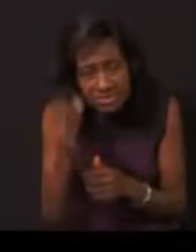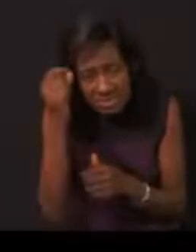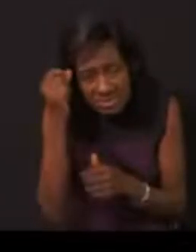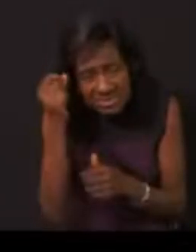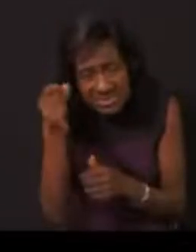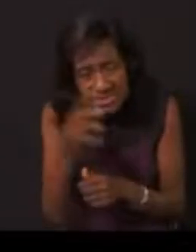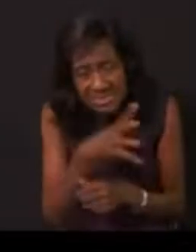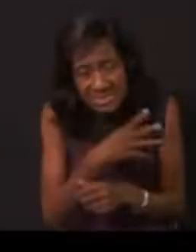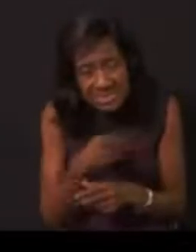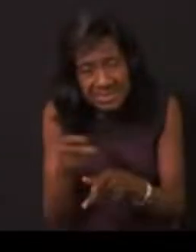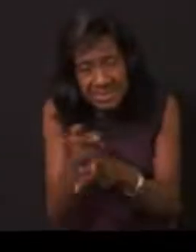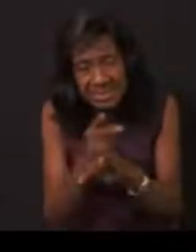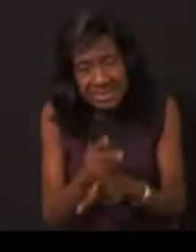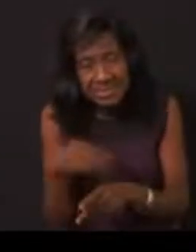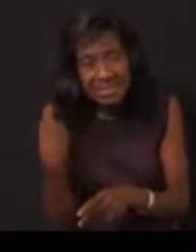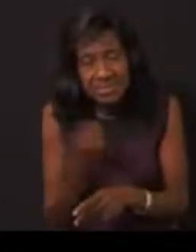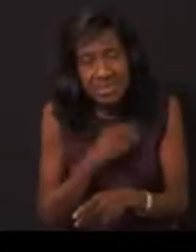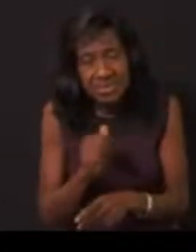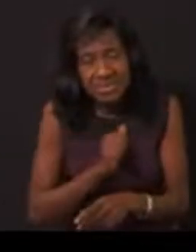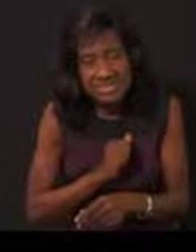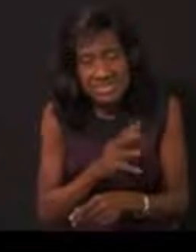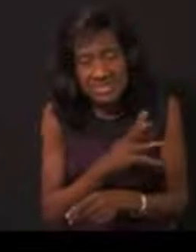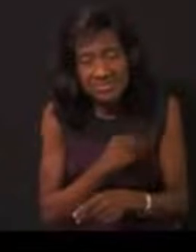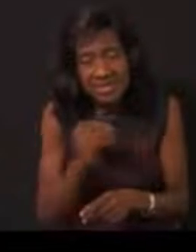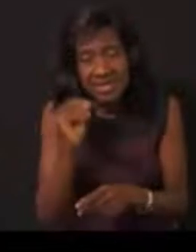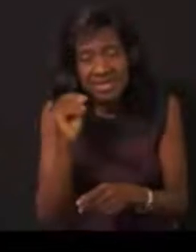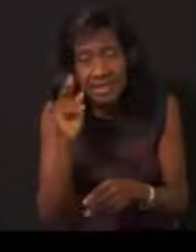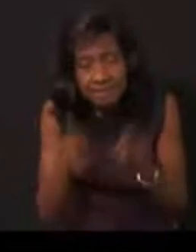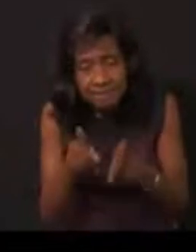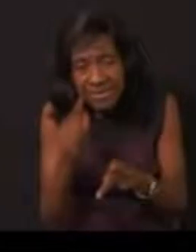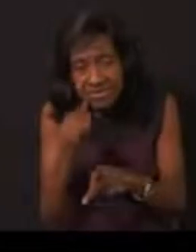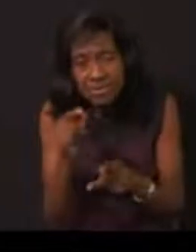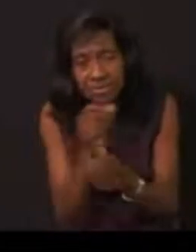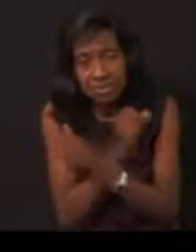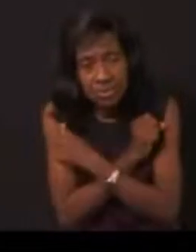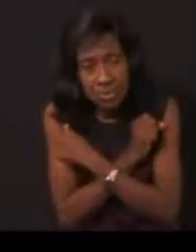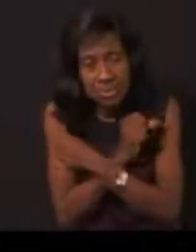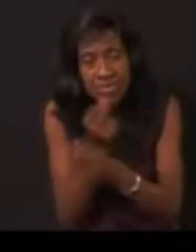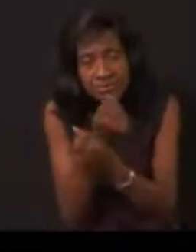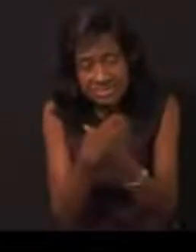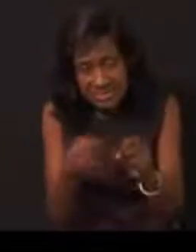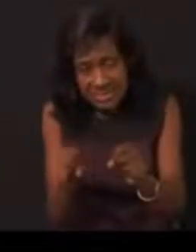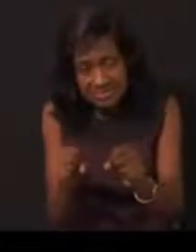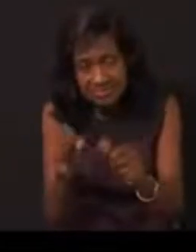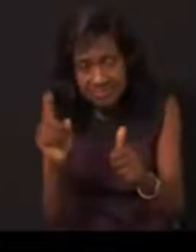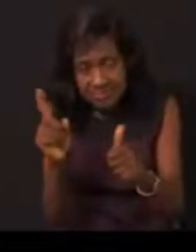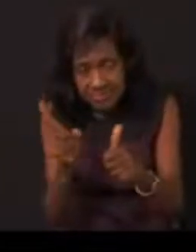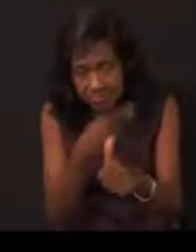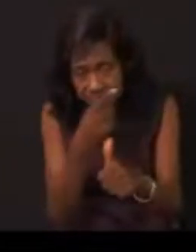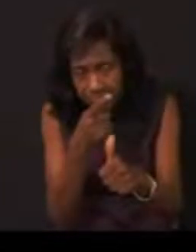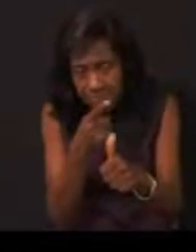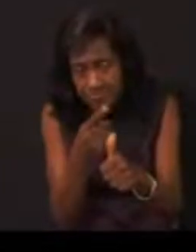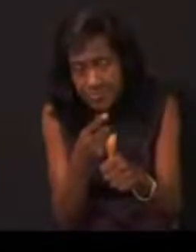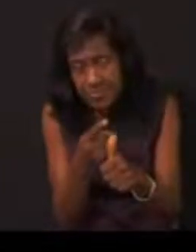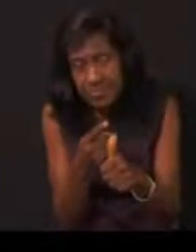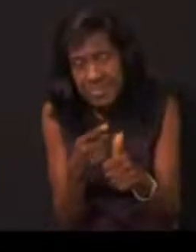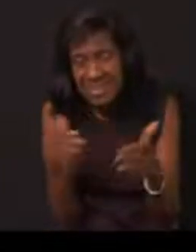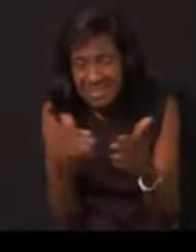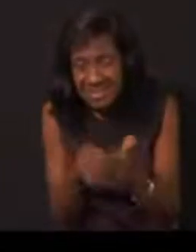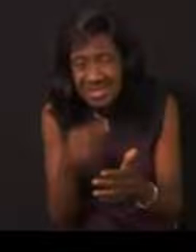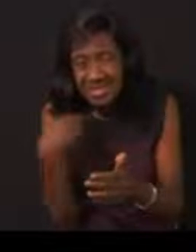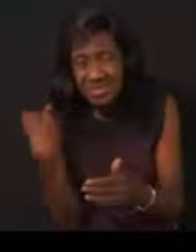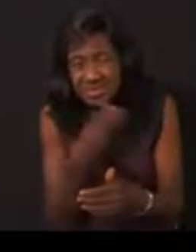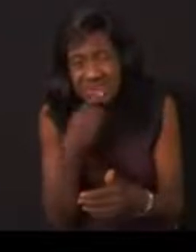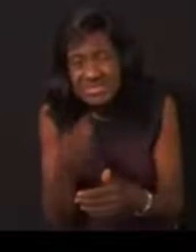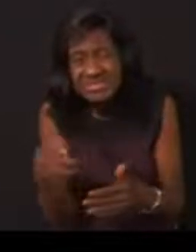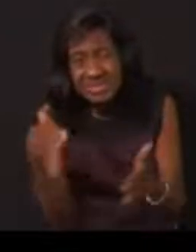after ourselves and our loved ones. There are so much simple ways of doing this. First, we have been repeating to ensure